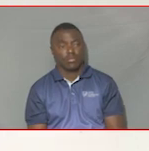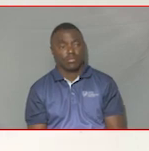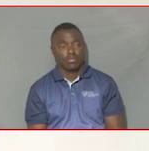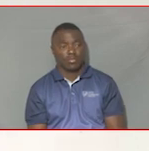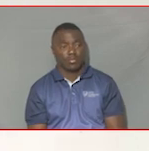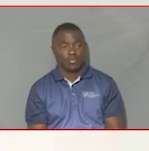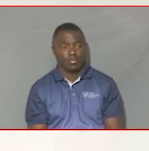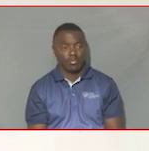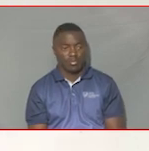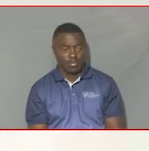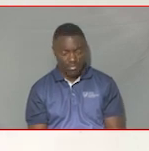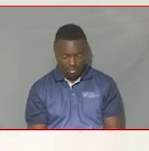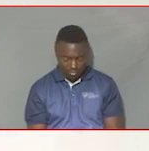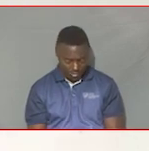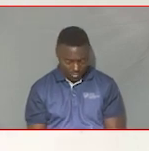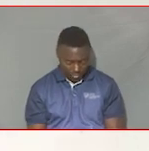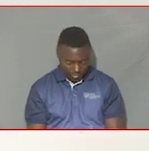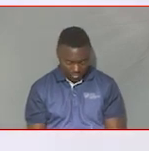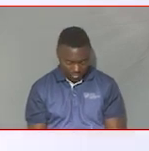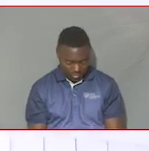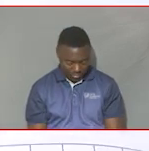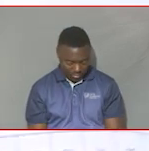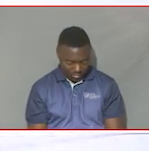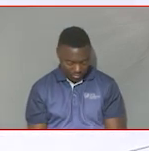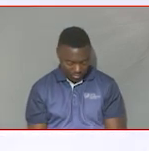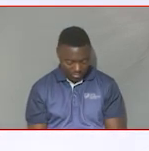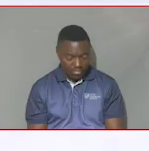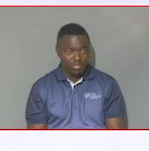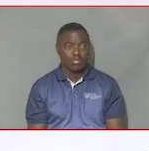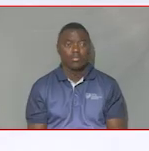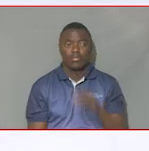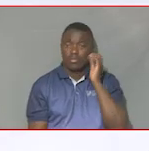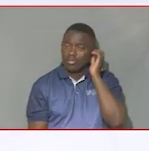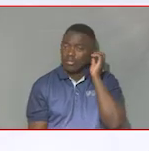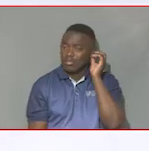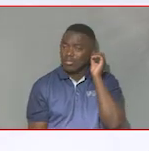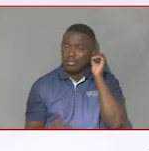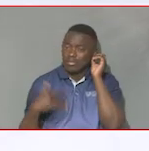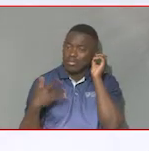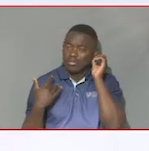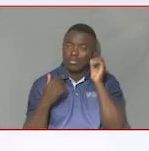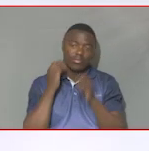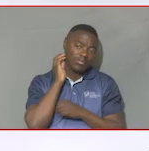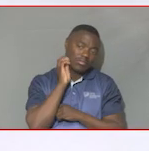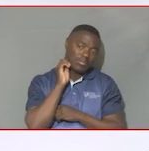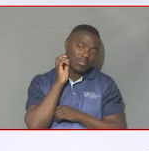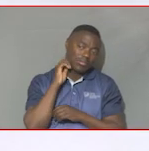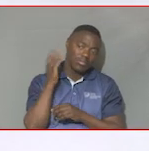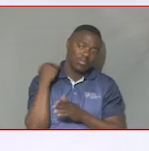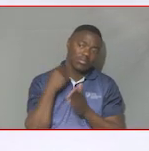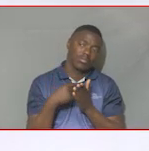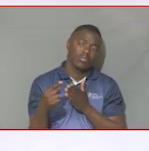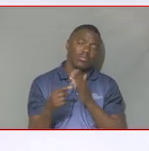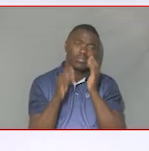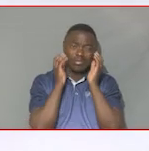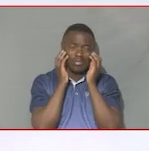I'm just going to quickly go through the probability of last week. I'm going to go